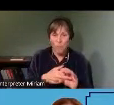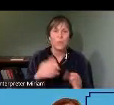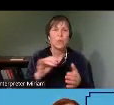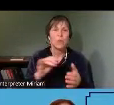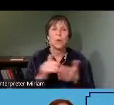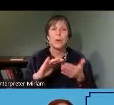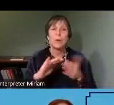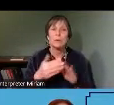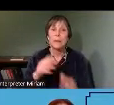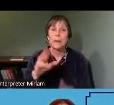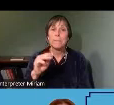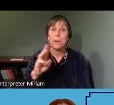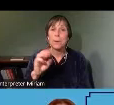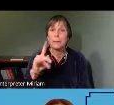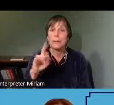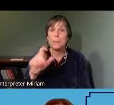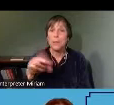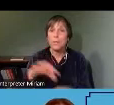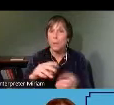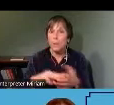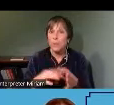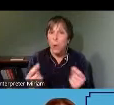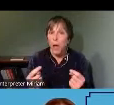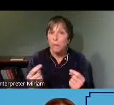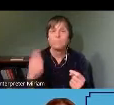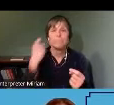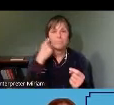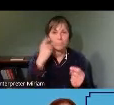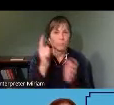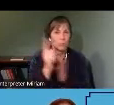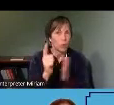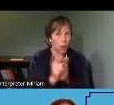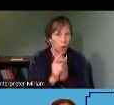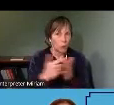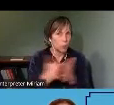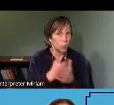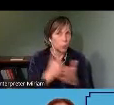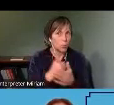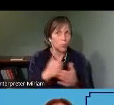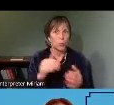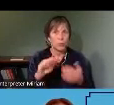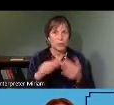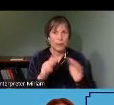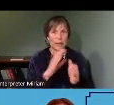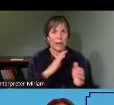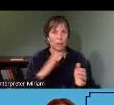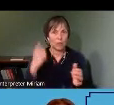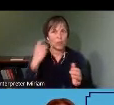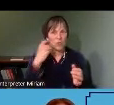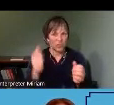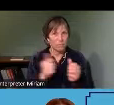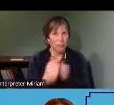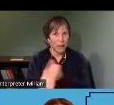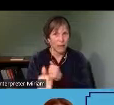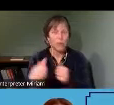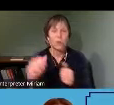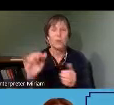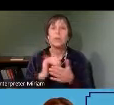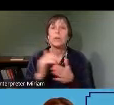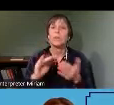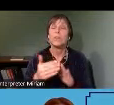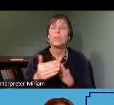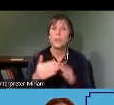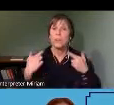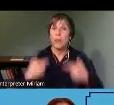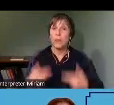municipal voting so this is a new law recently passed by city council that will allow new york city residents authorized to work in the